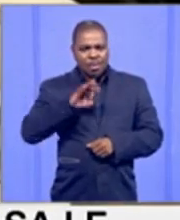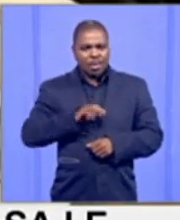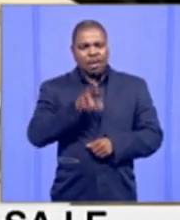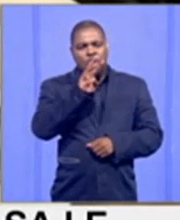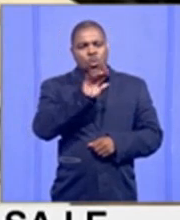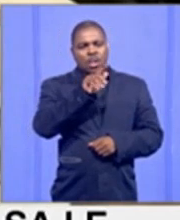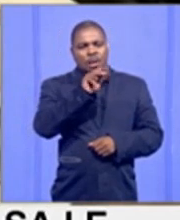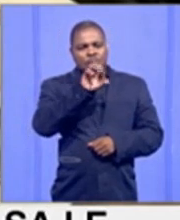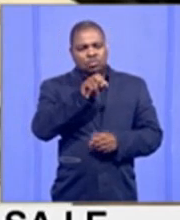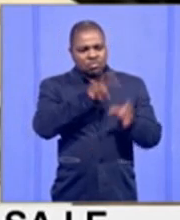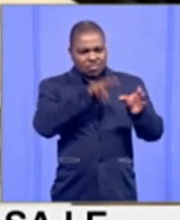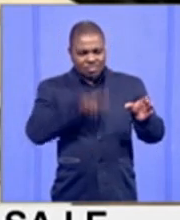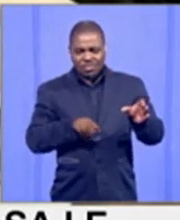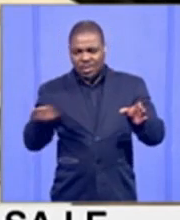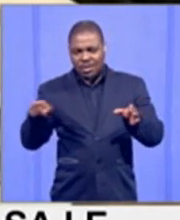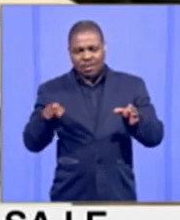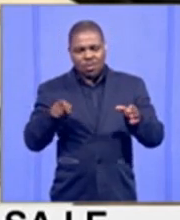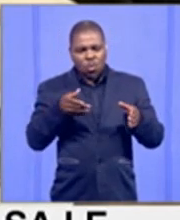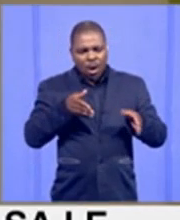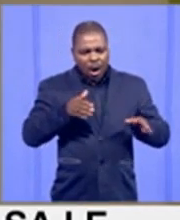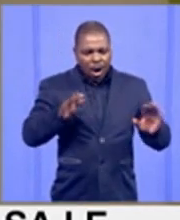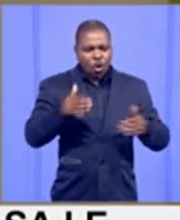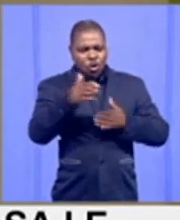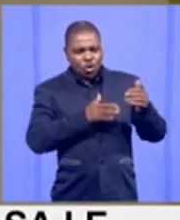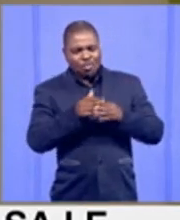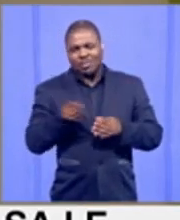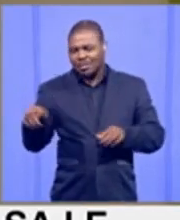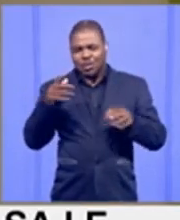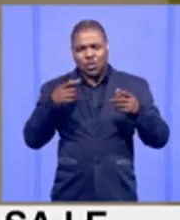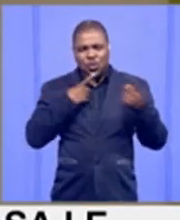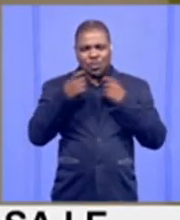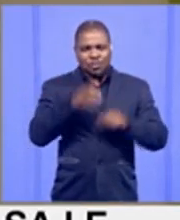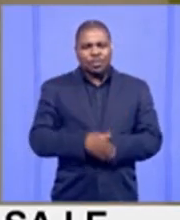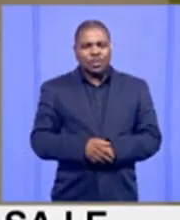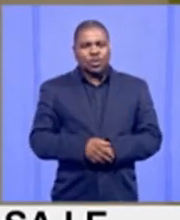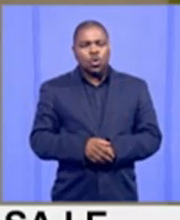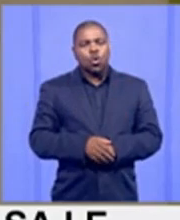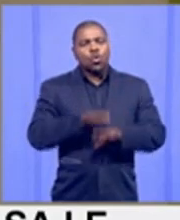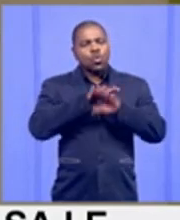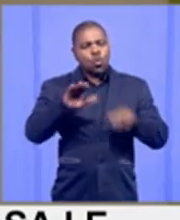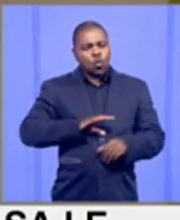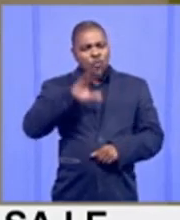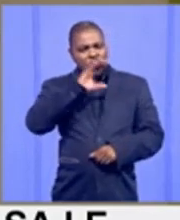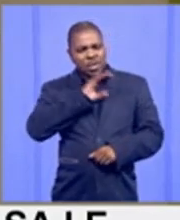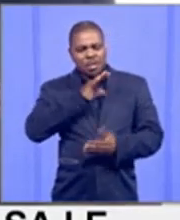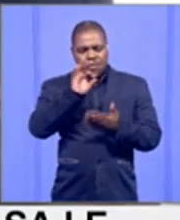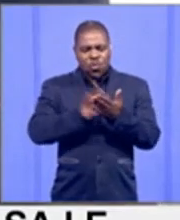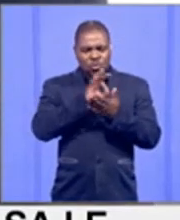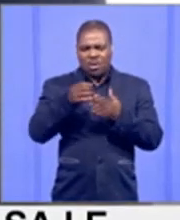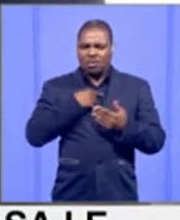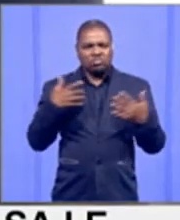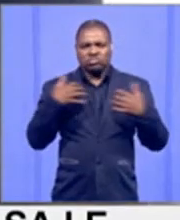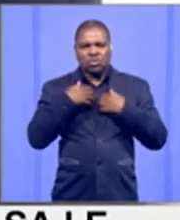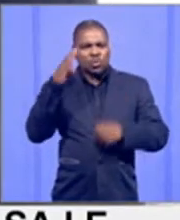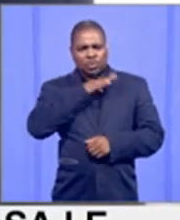o tsositse dipolelo. We are not threatened by motion of no confidence, but it is actually quite